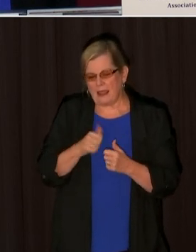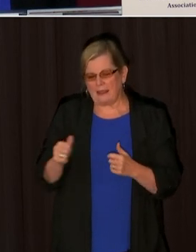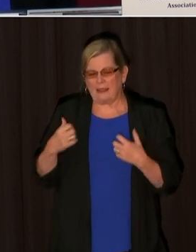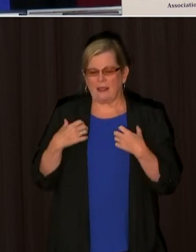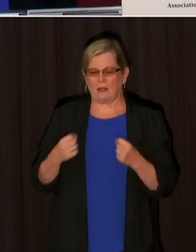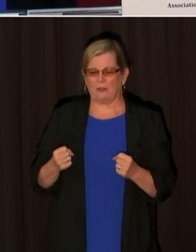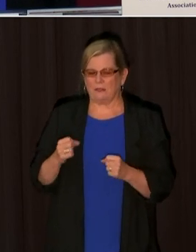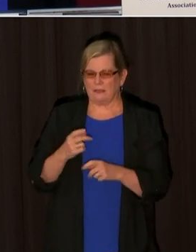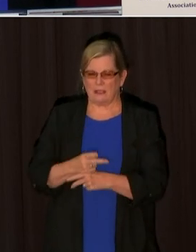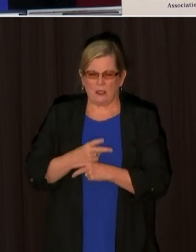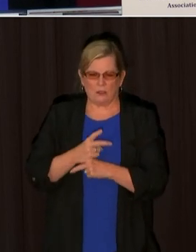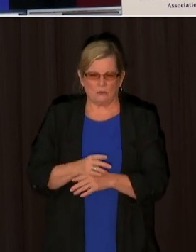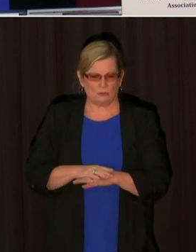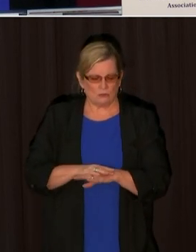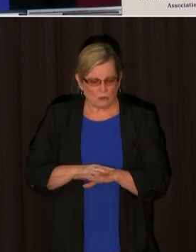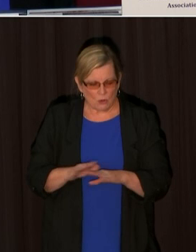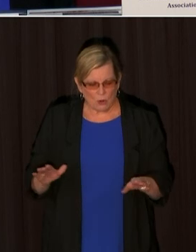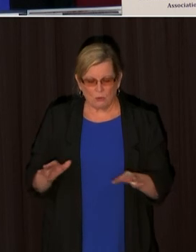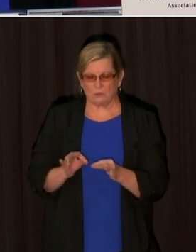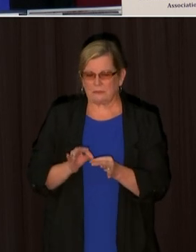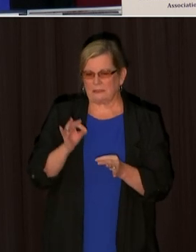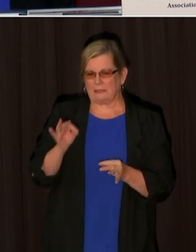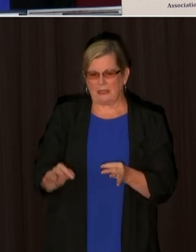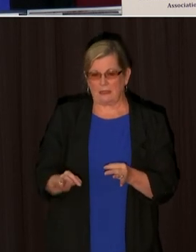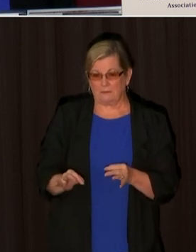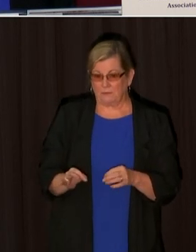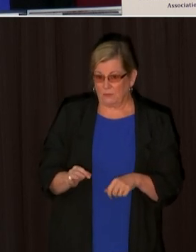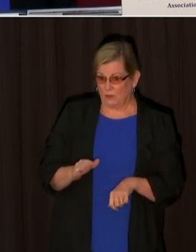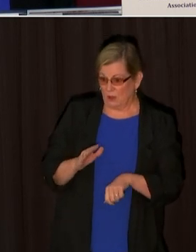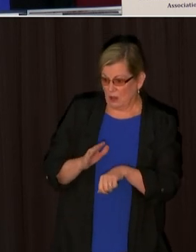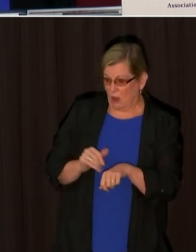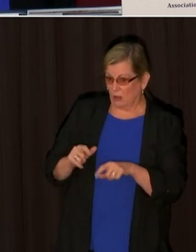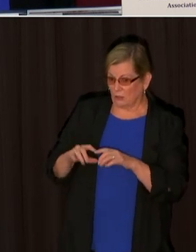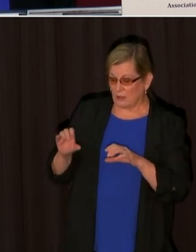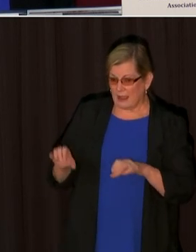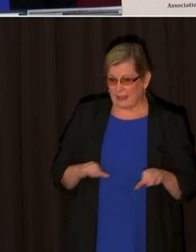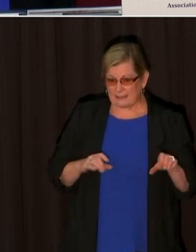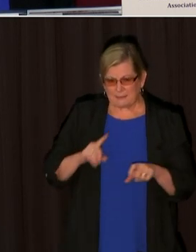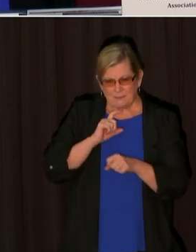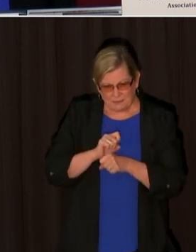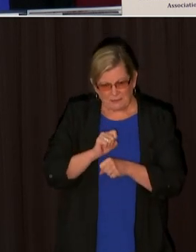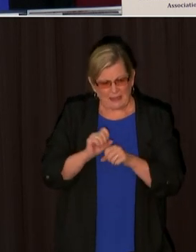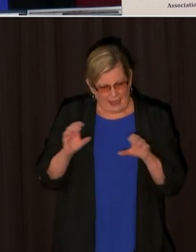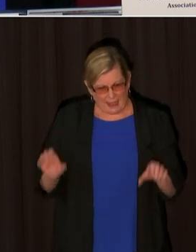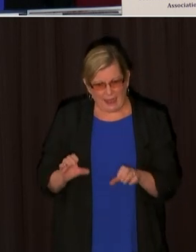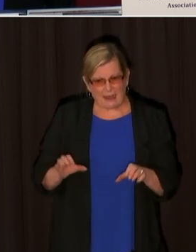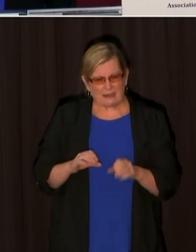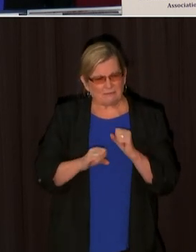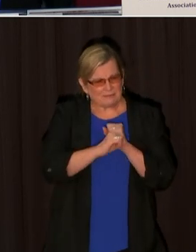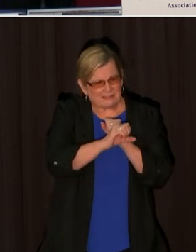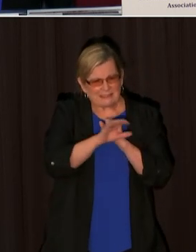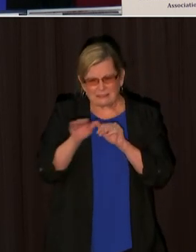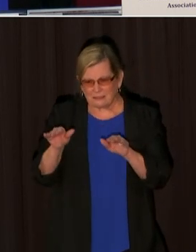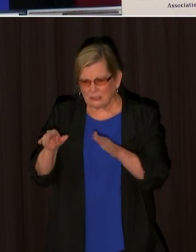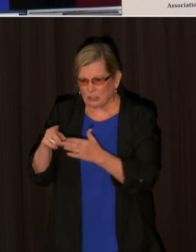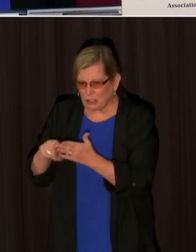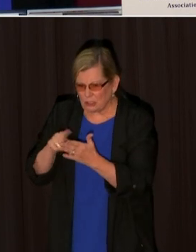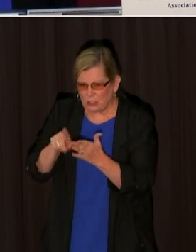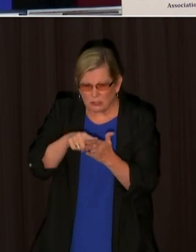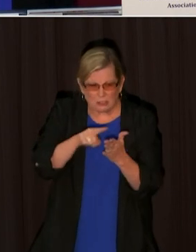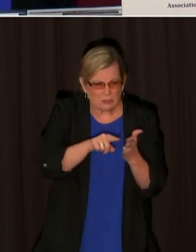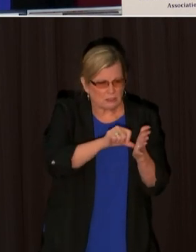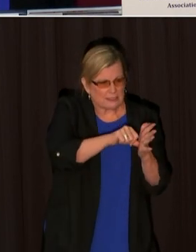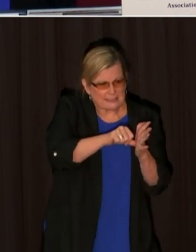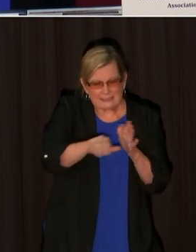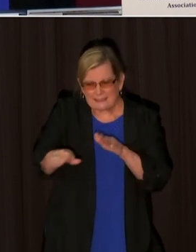don't delay care. So this call to action you will begin to see throughout the community with constant reinforcements. And as I am speaking from the